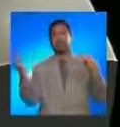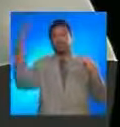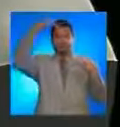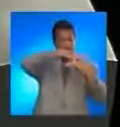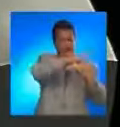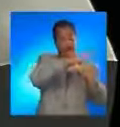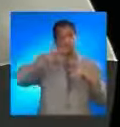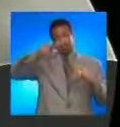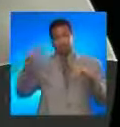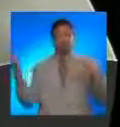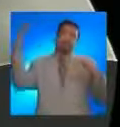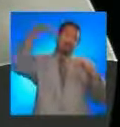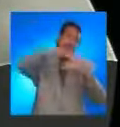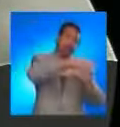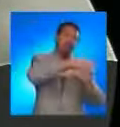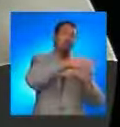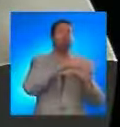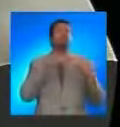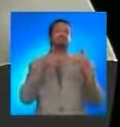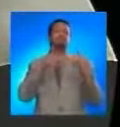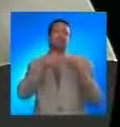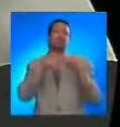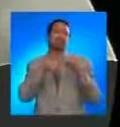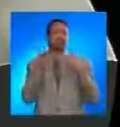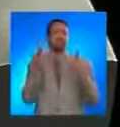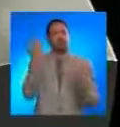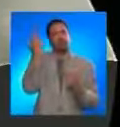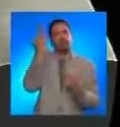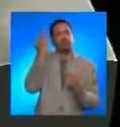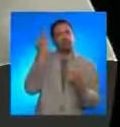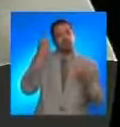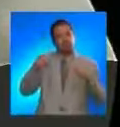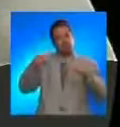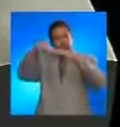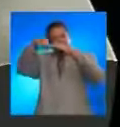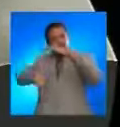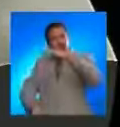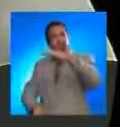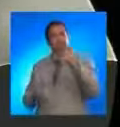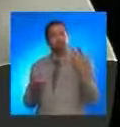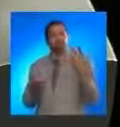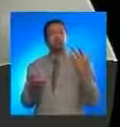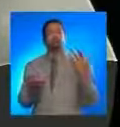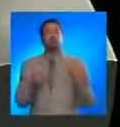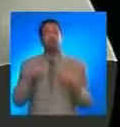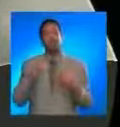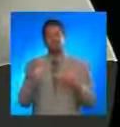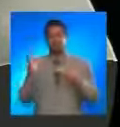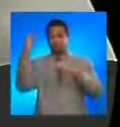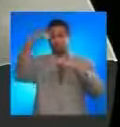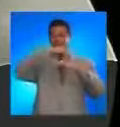may range between 6 and 300 miles, depending on the size and depth of the source area.